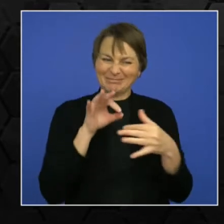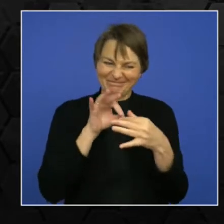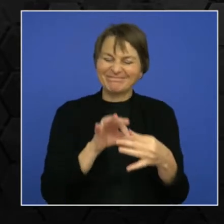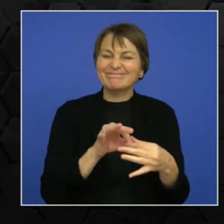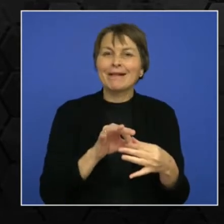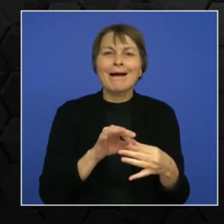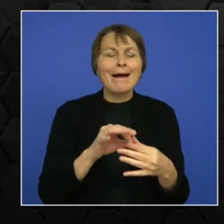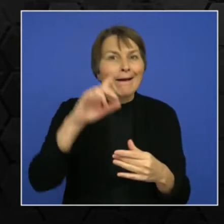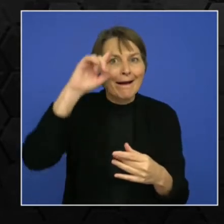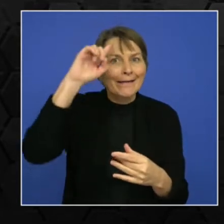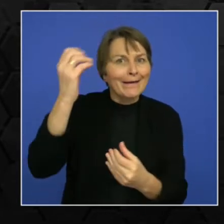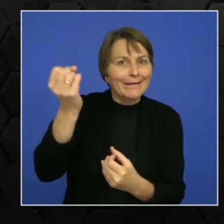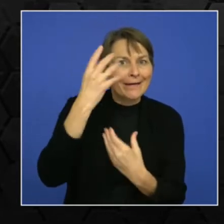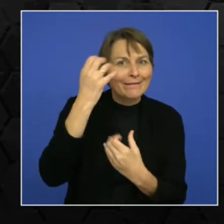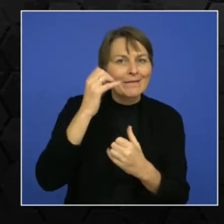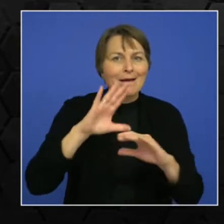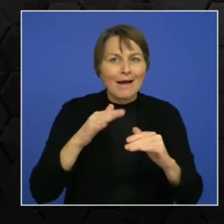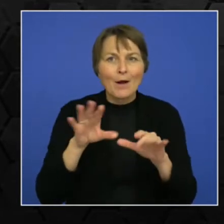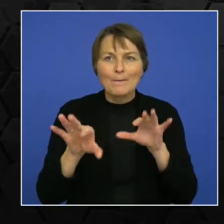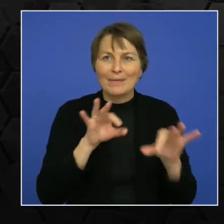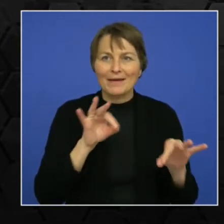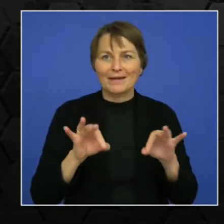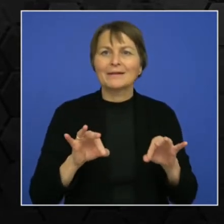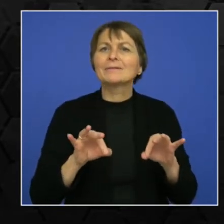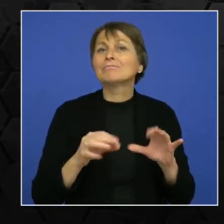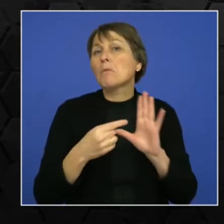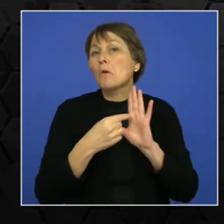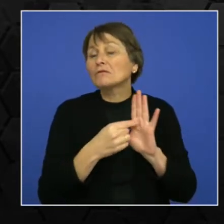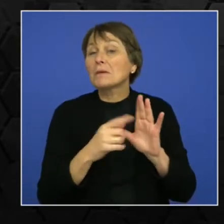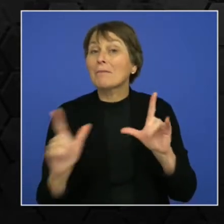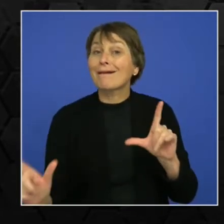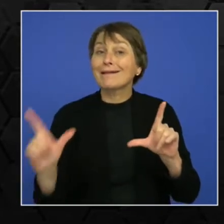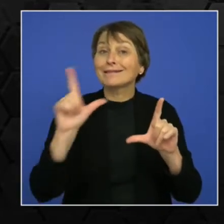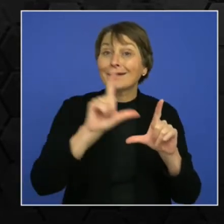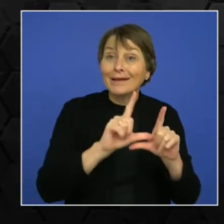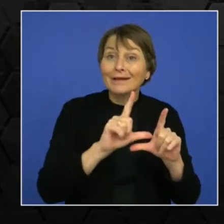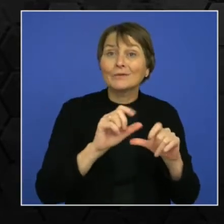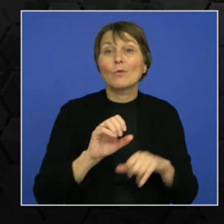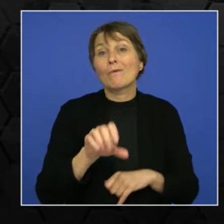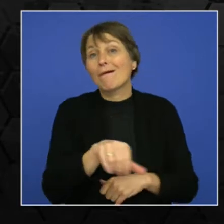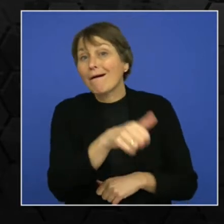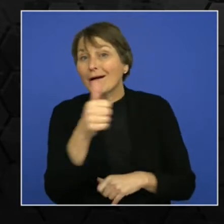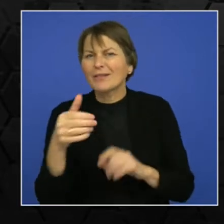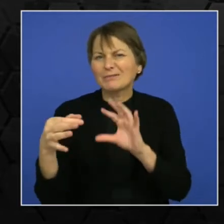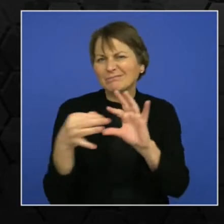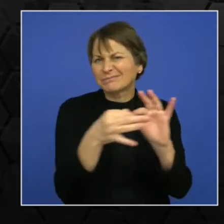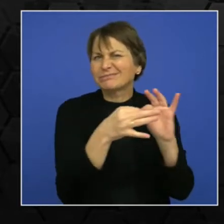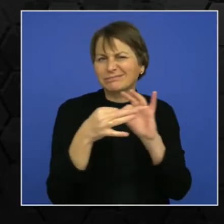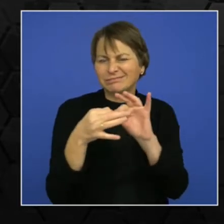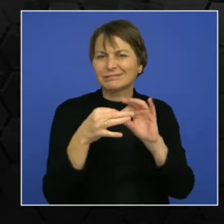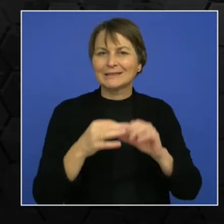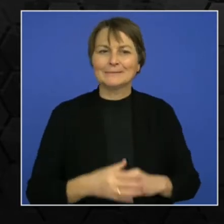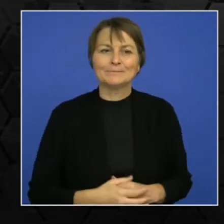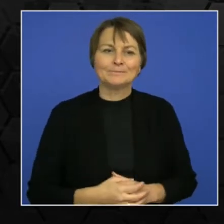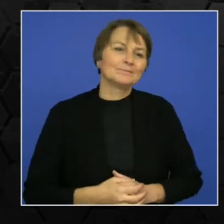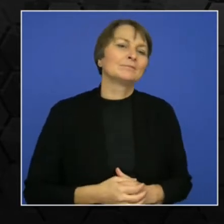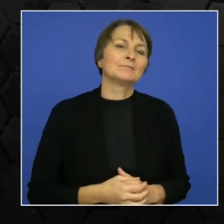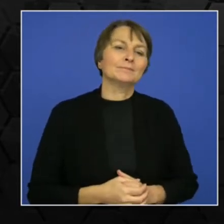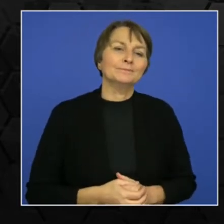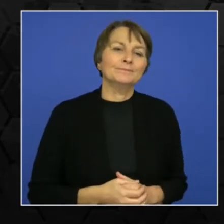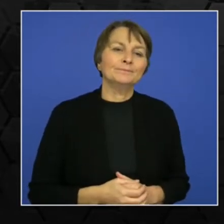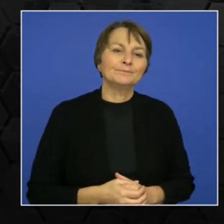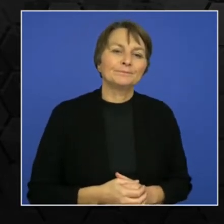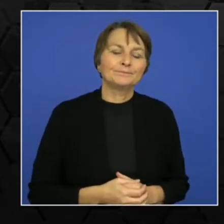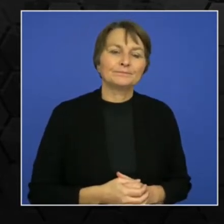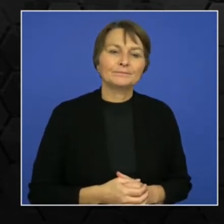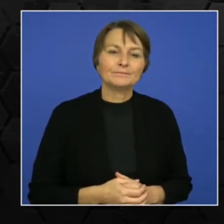when we actually use LinkedIn, we have different types of connections, like first degree connection, second degree, or third degree. So this is the